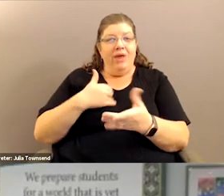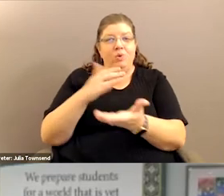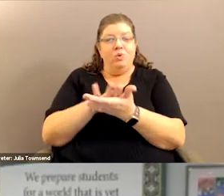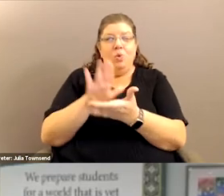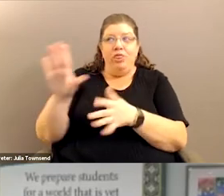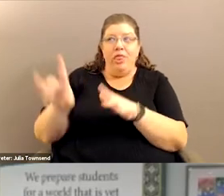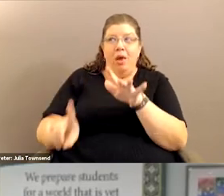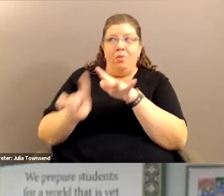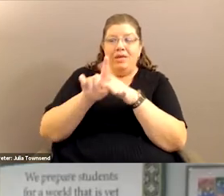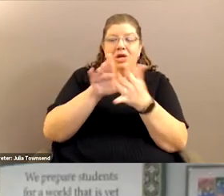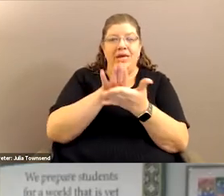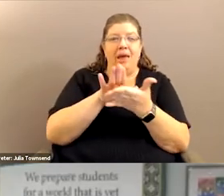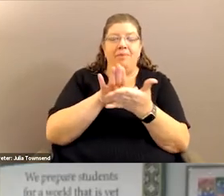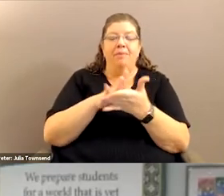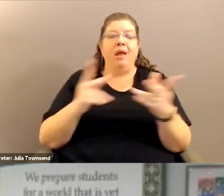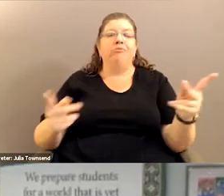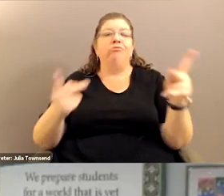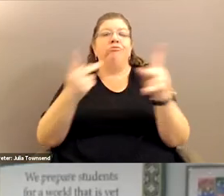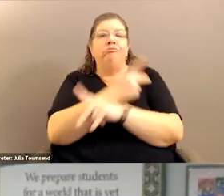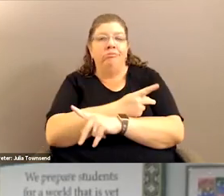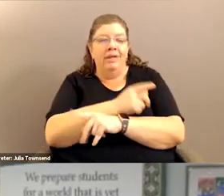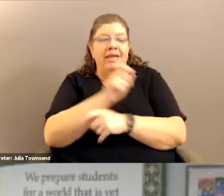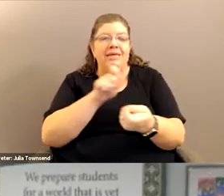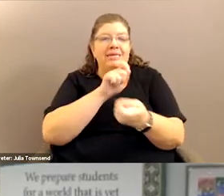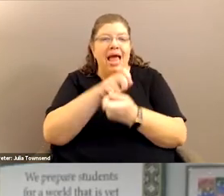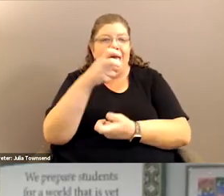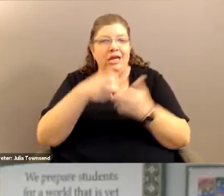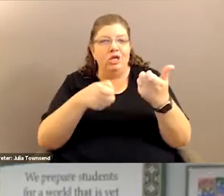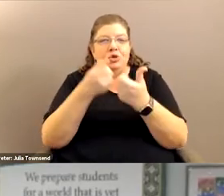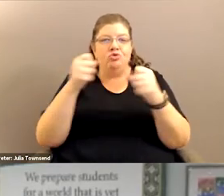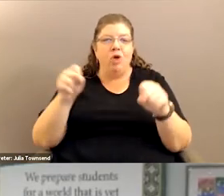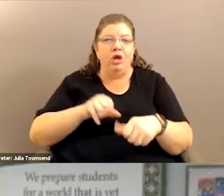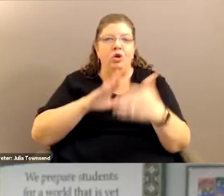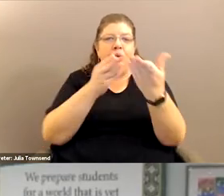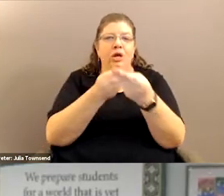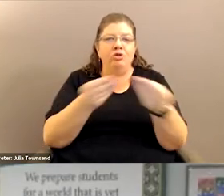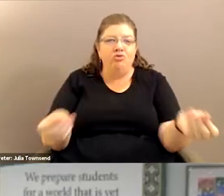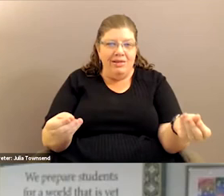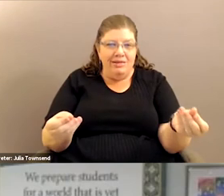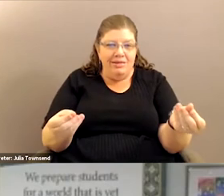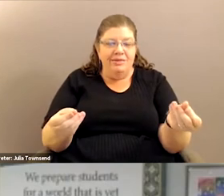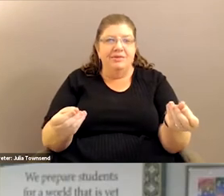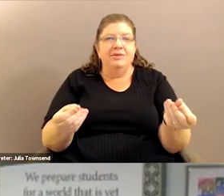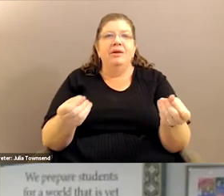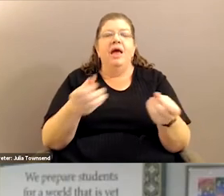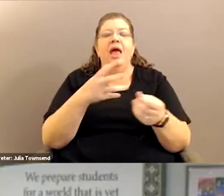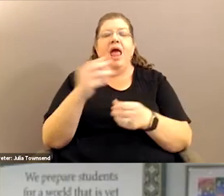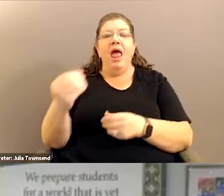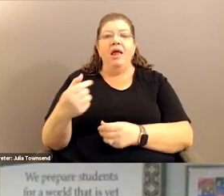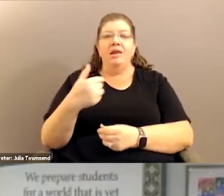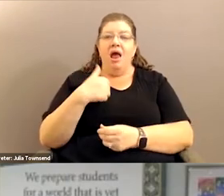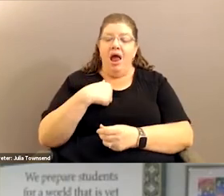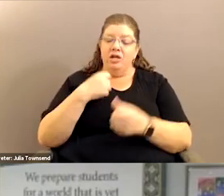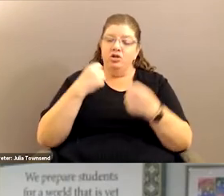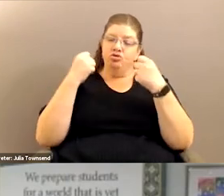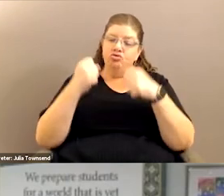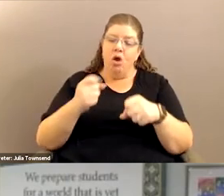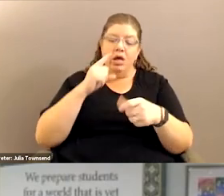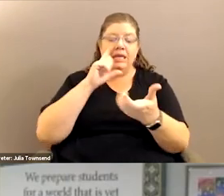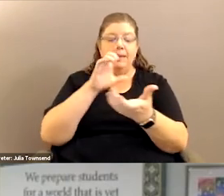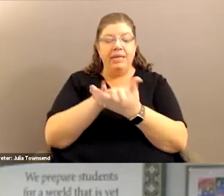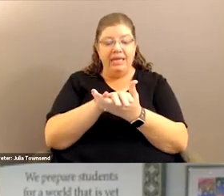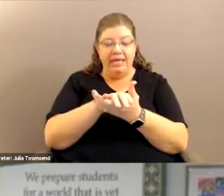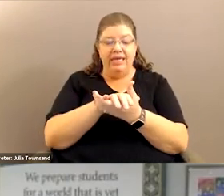on campus only perpetuates the exact issues that we're trying to address and i also strongly believe that